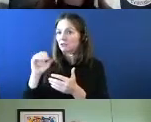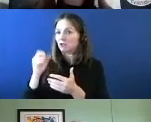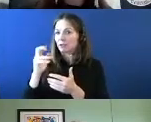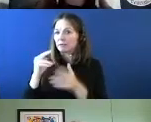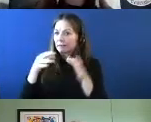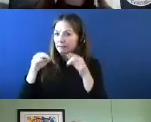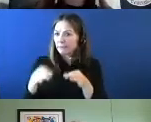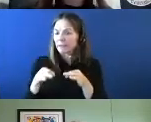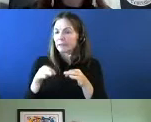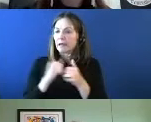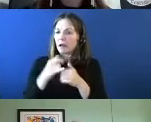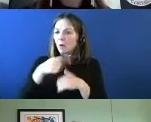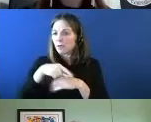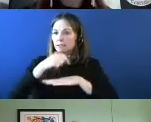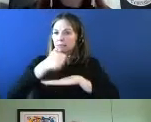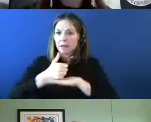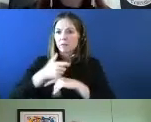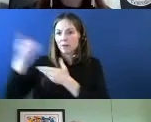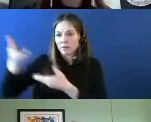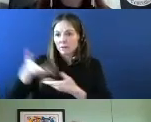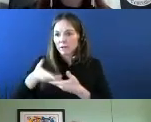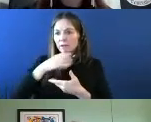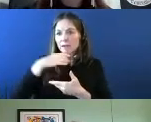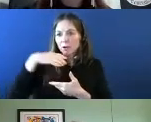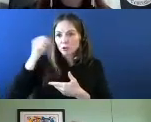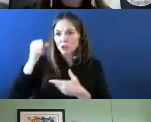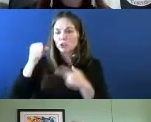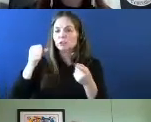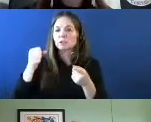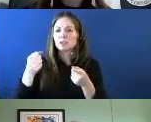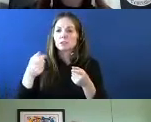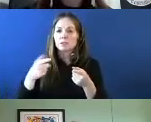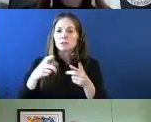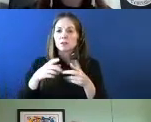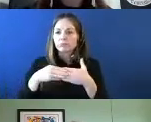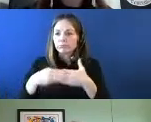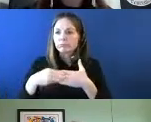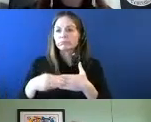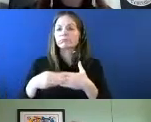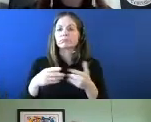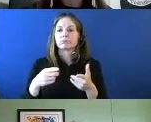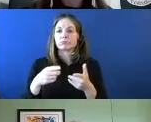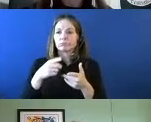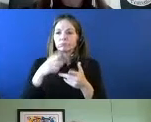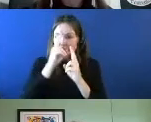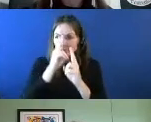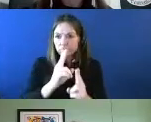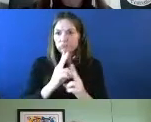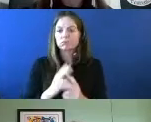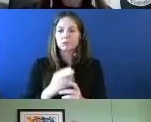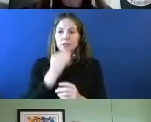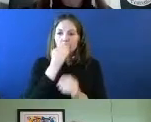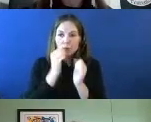and the presence of our elders and the fact that as researchers, we're really just holding space. We're holding space